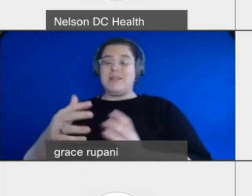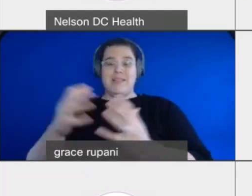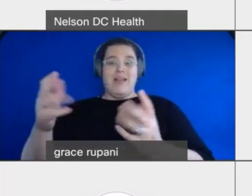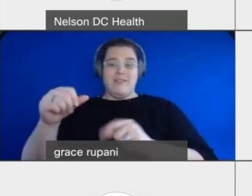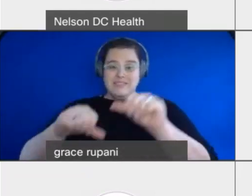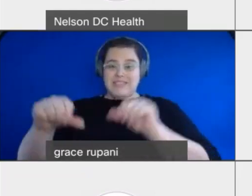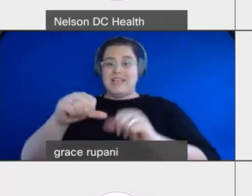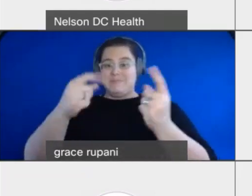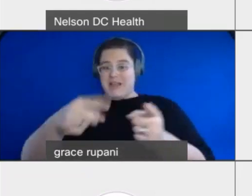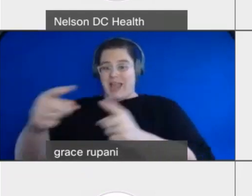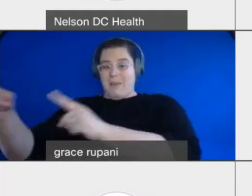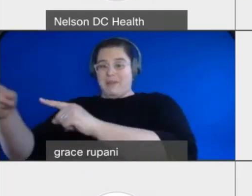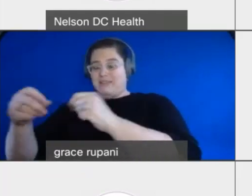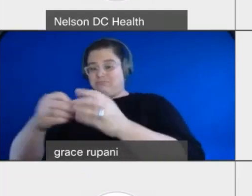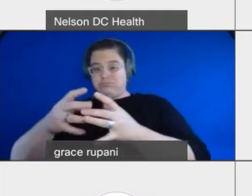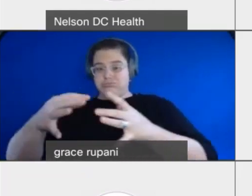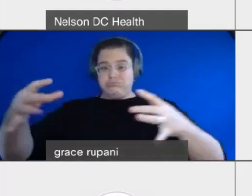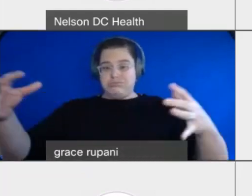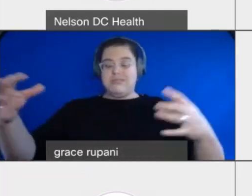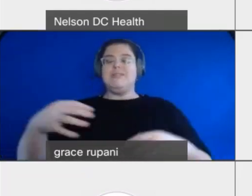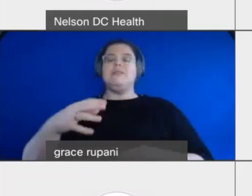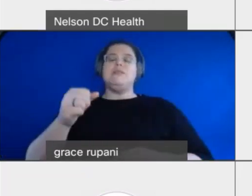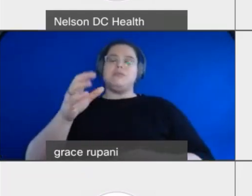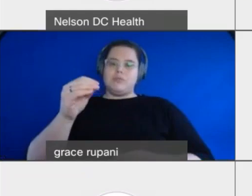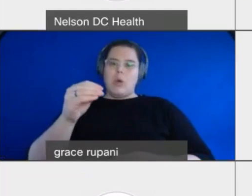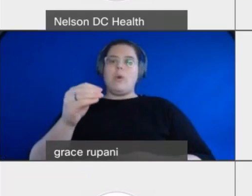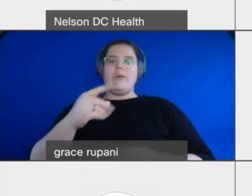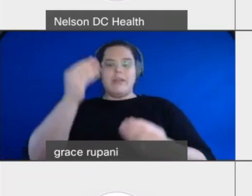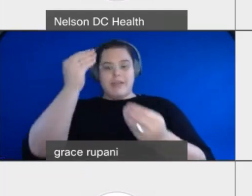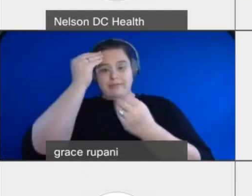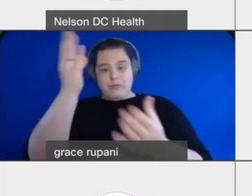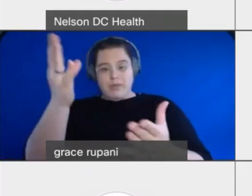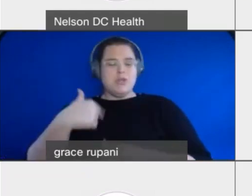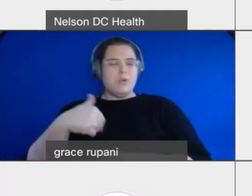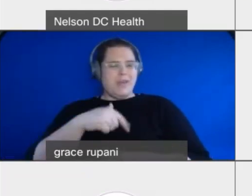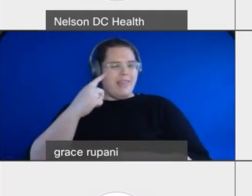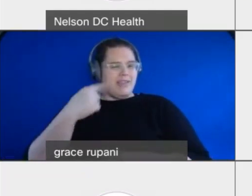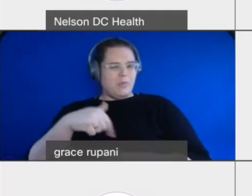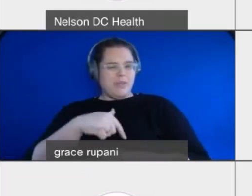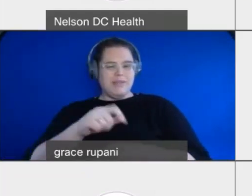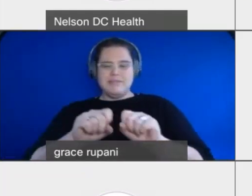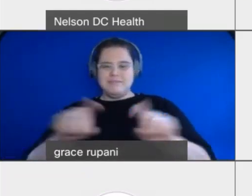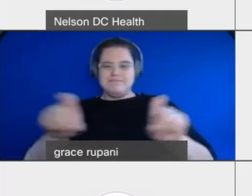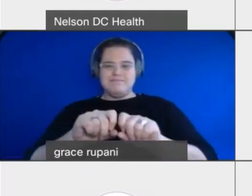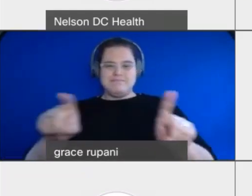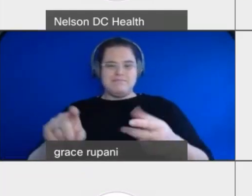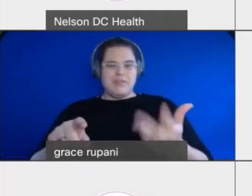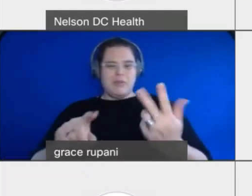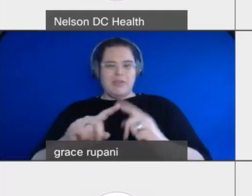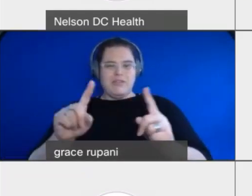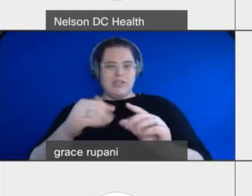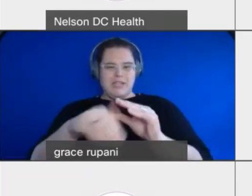We have sent out information. I think we've sent out at least 3 communications, and it's been sort of